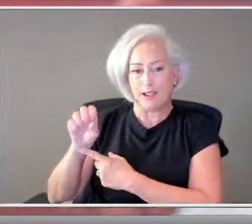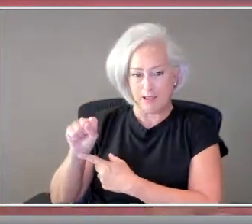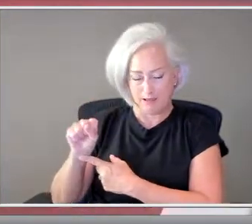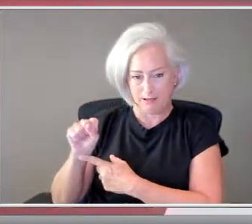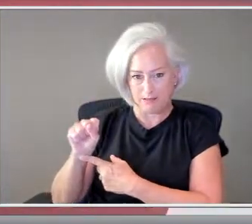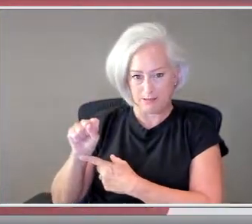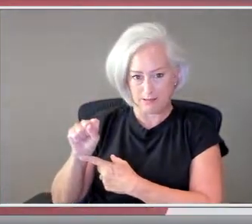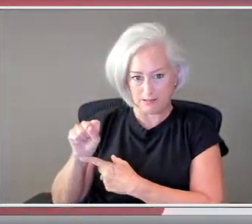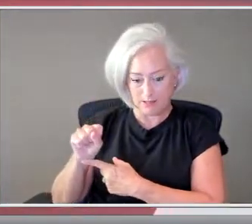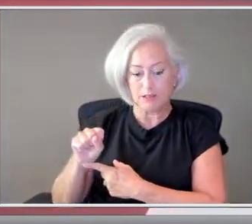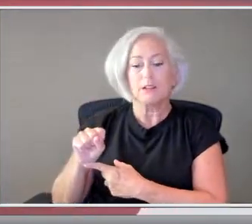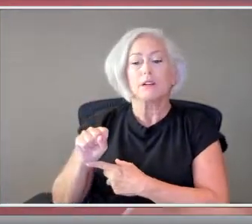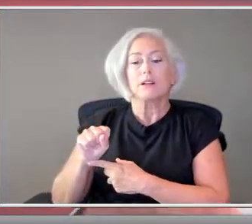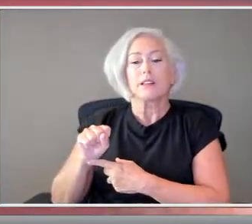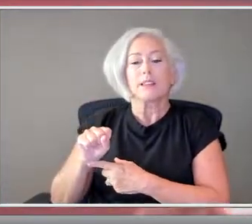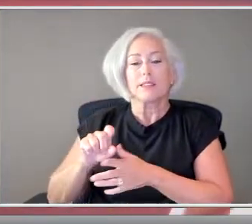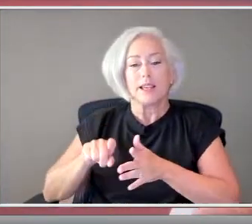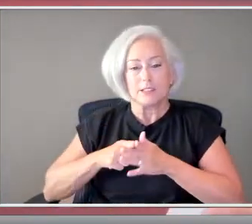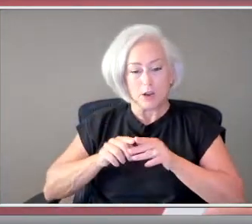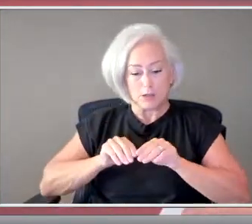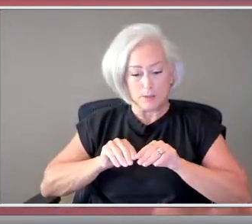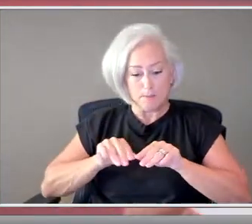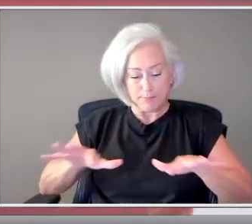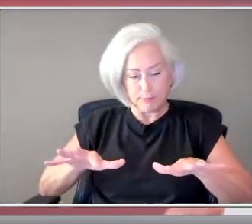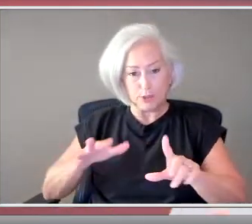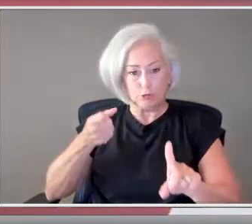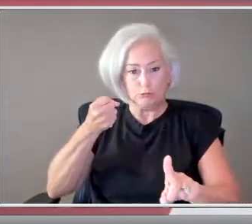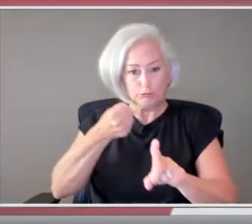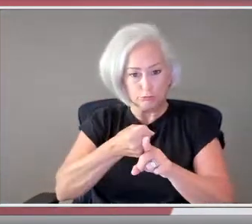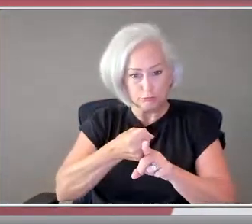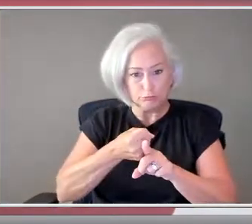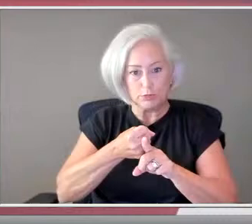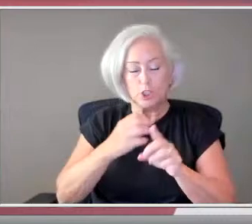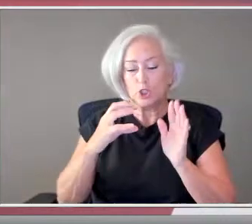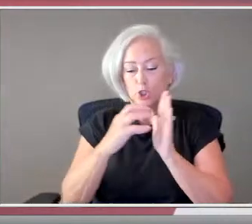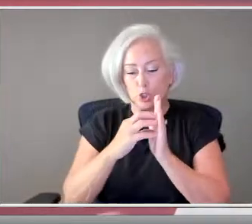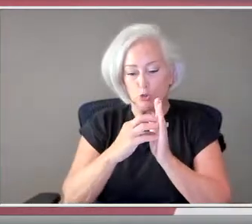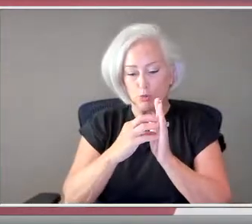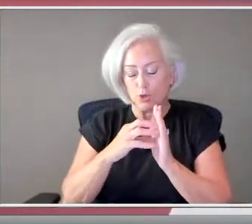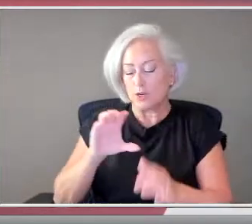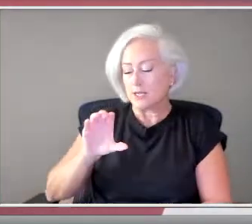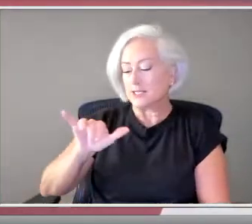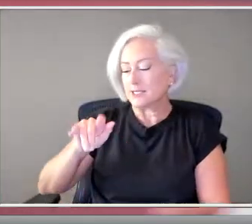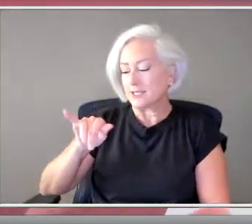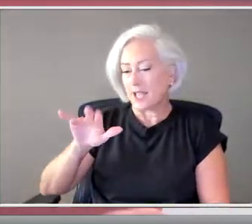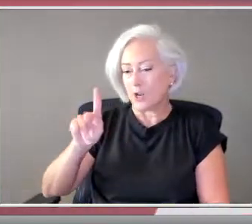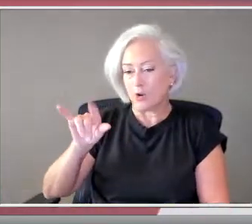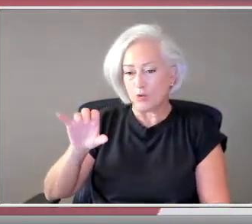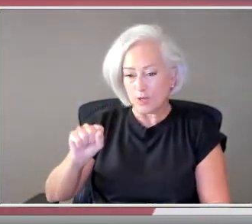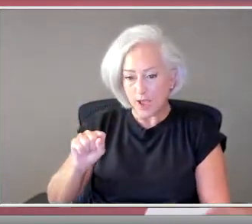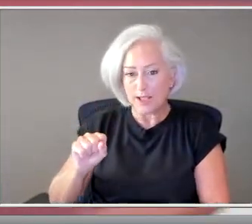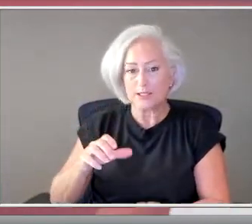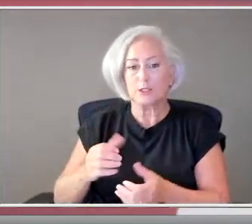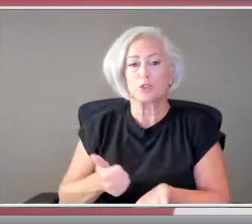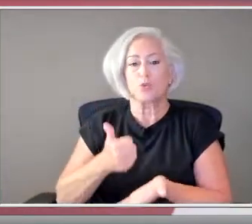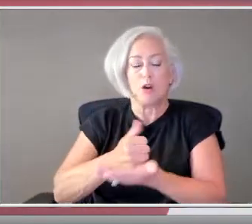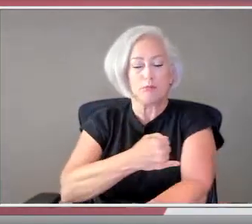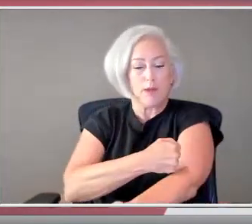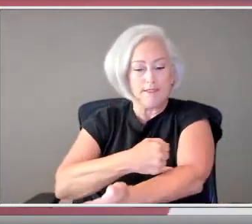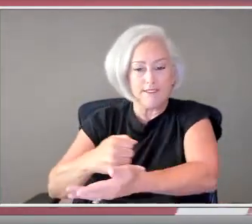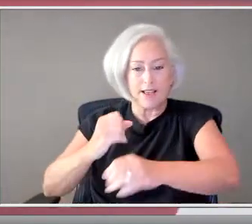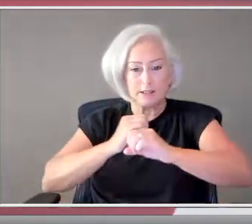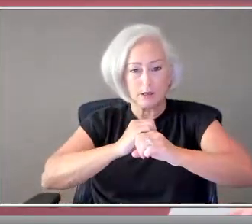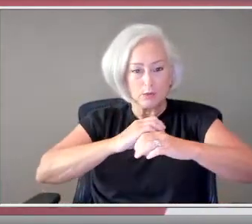targeted therapies attack tumors, and those cytokines do different things. They send out signals to vasodilate, get fever, leaky